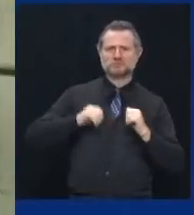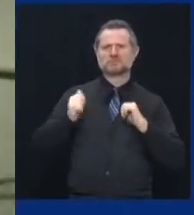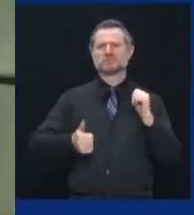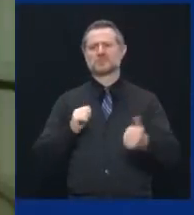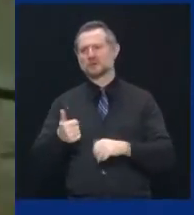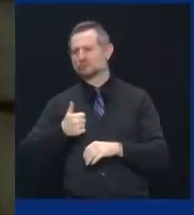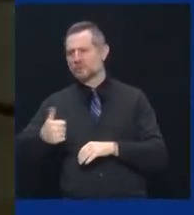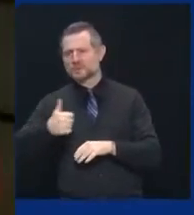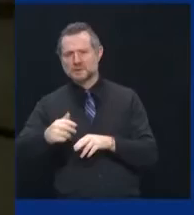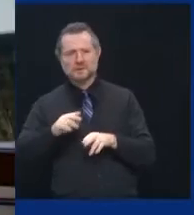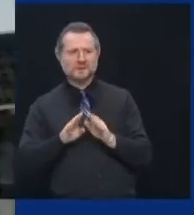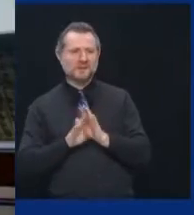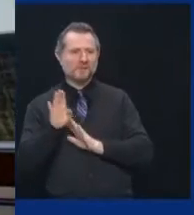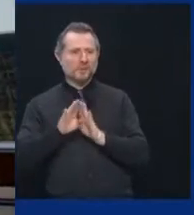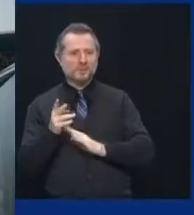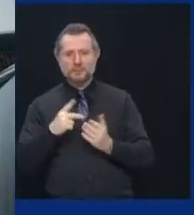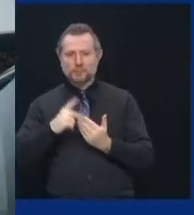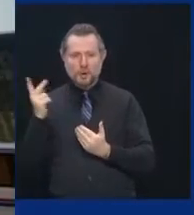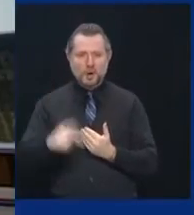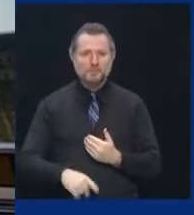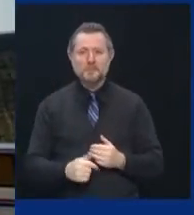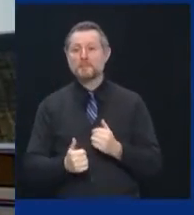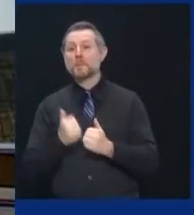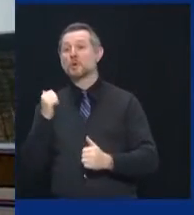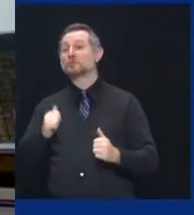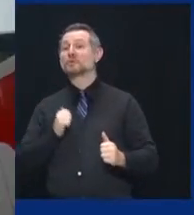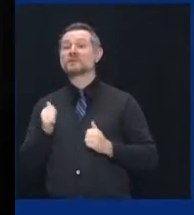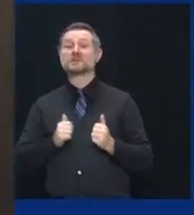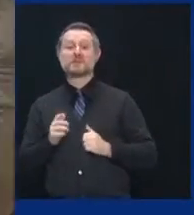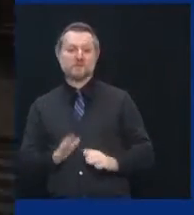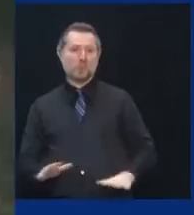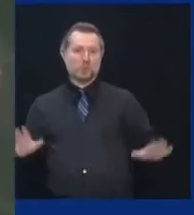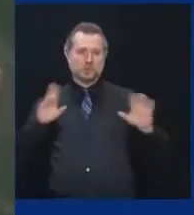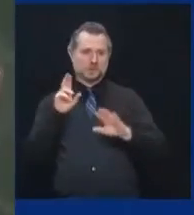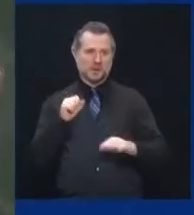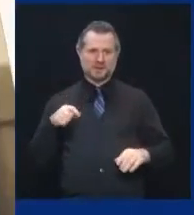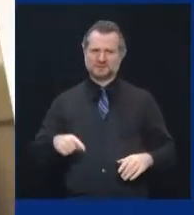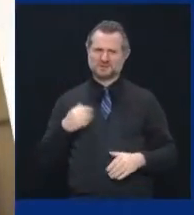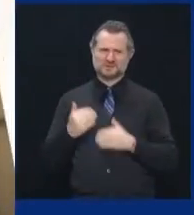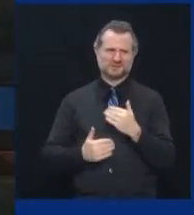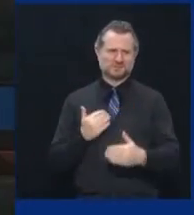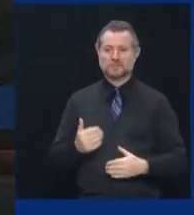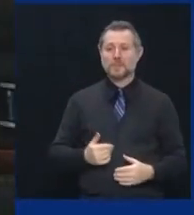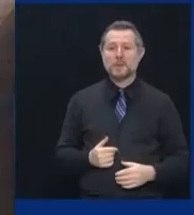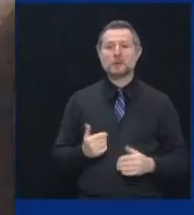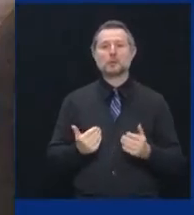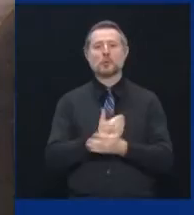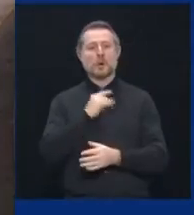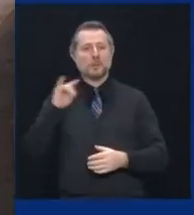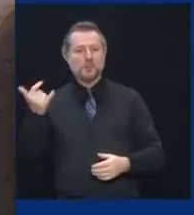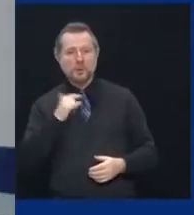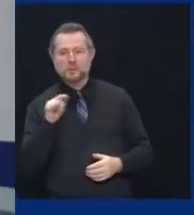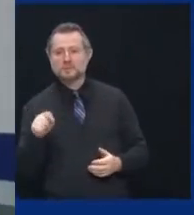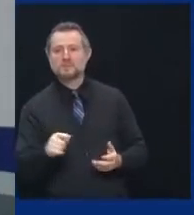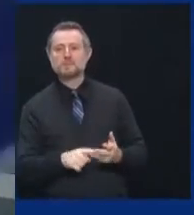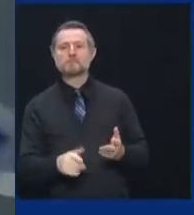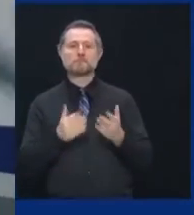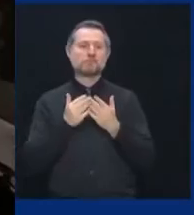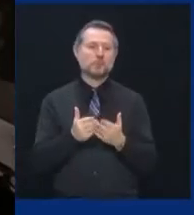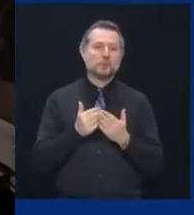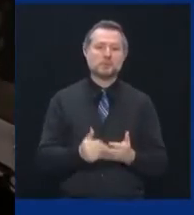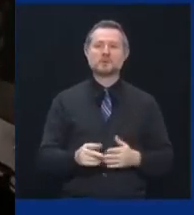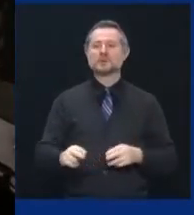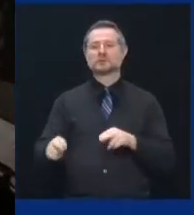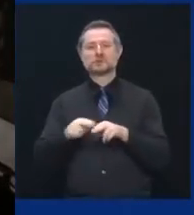development program in the United States of America. New air, road, and rail systems, upstate